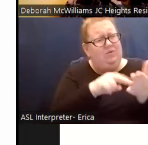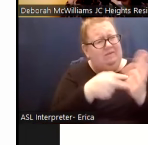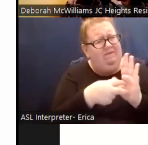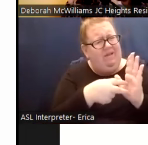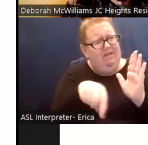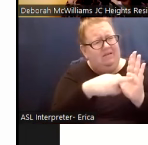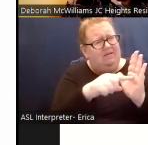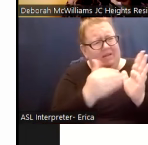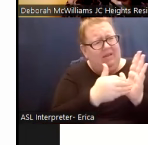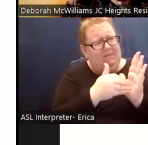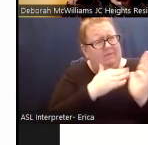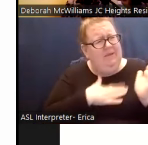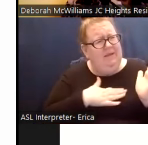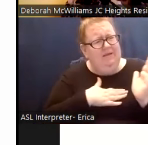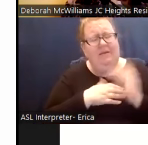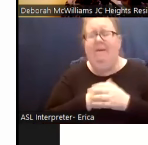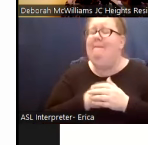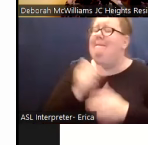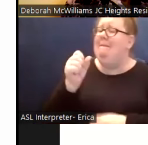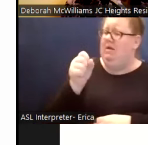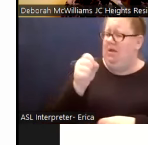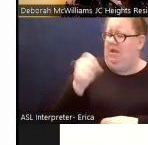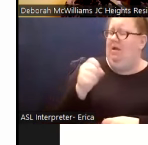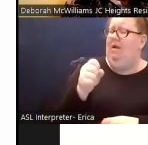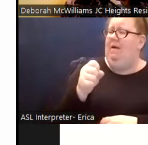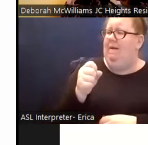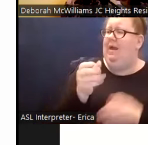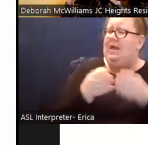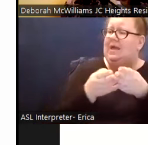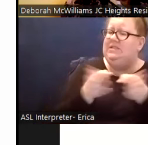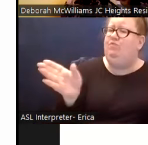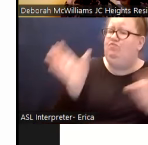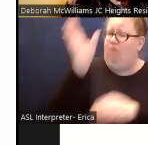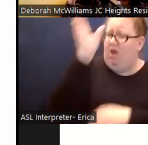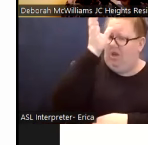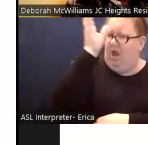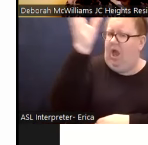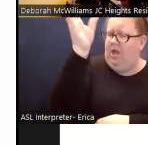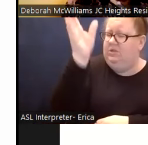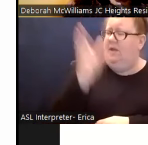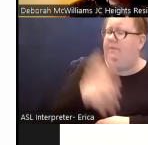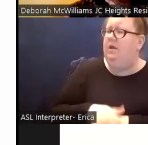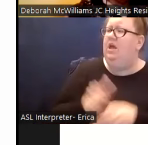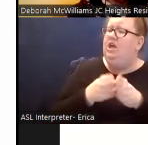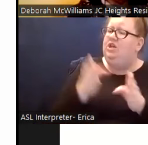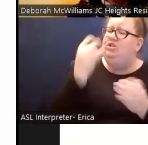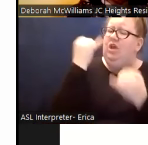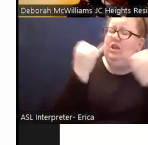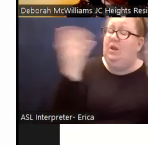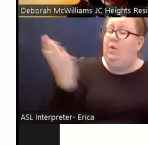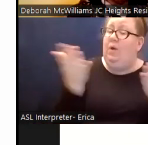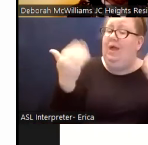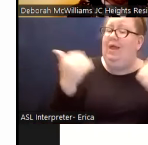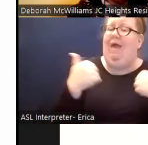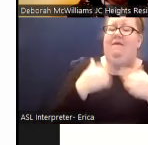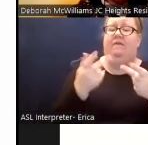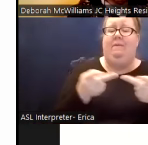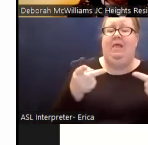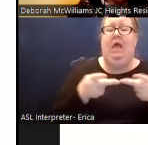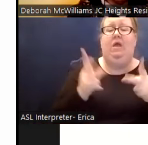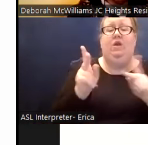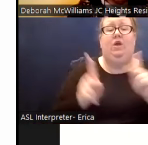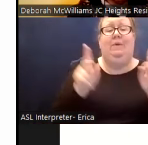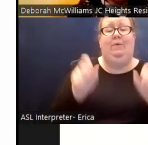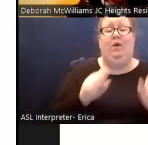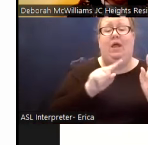please? Yeah, it's a broad concept, but the general idea is sort of like having a place where people can go, where